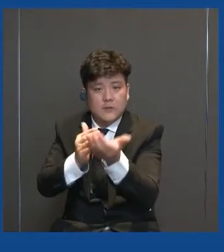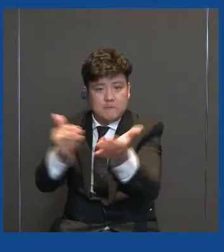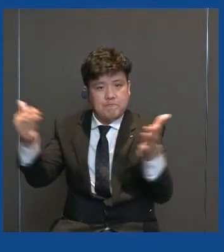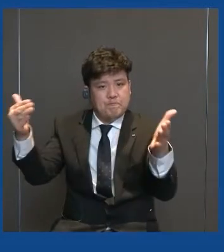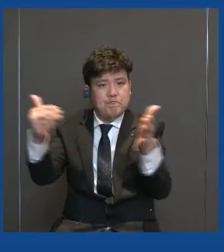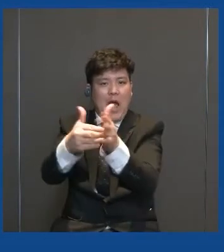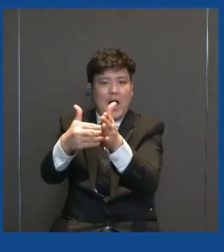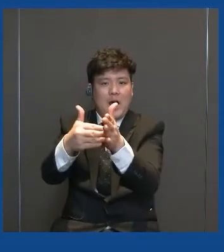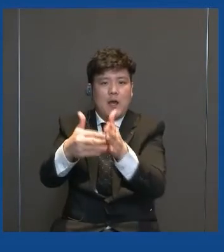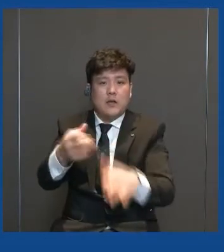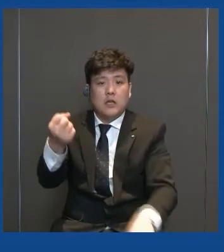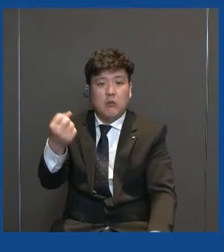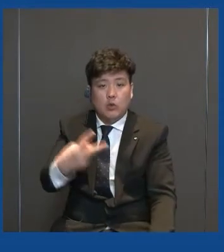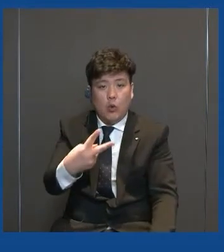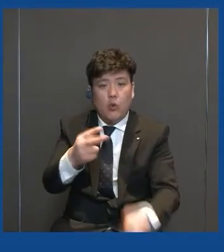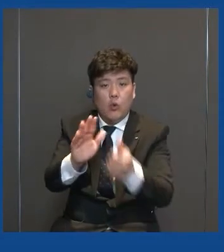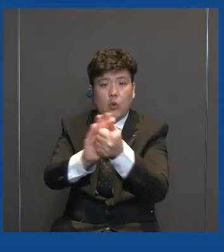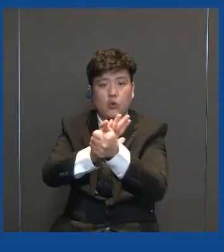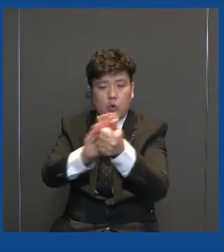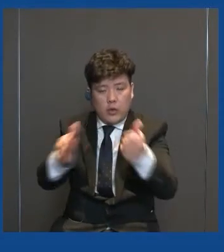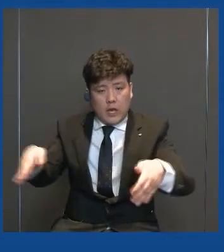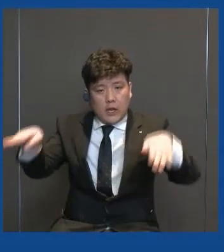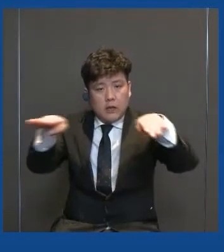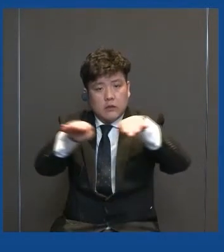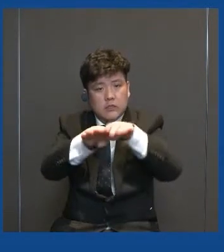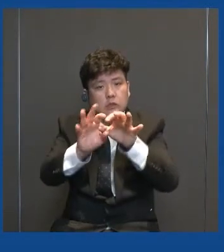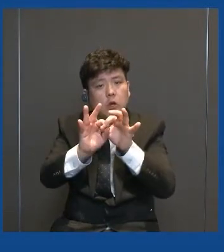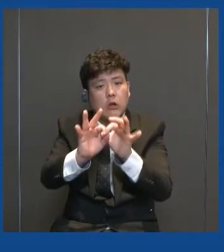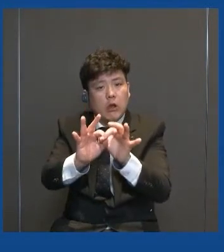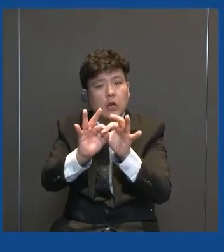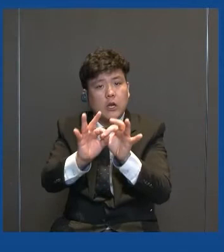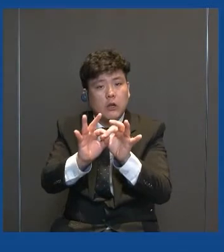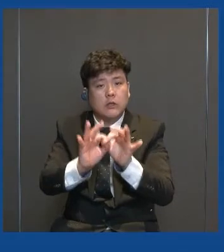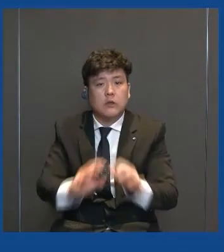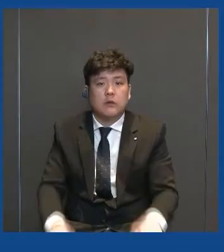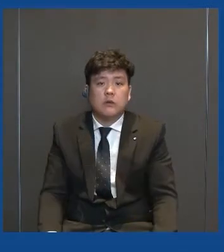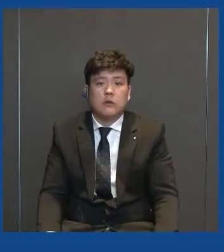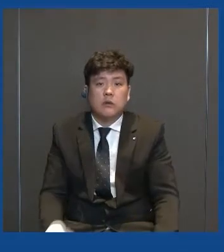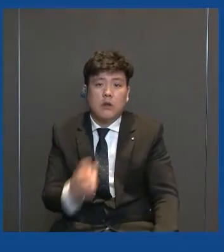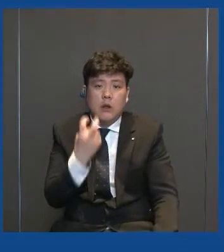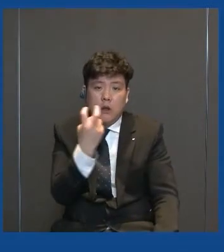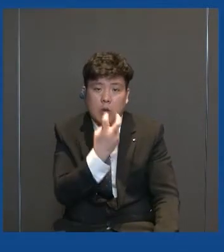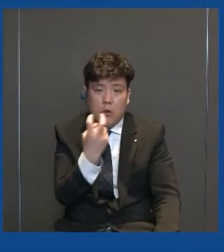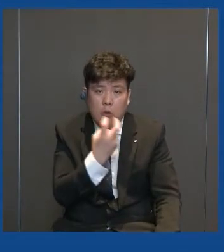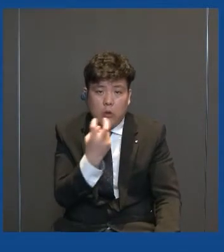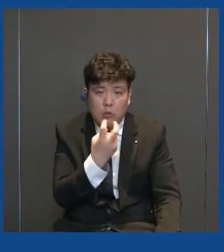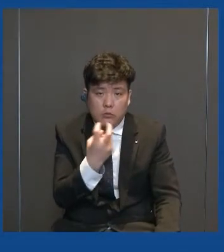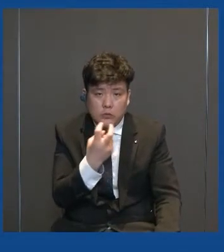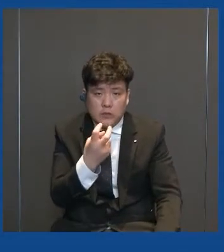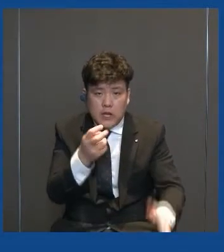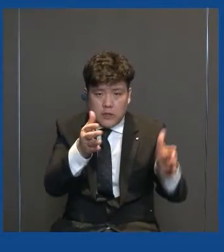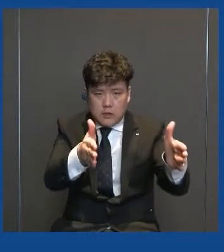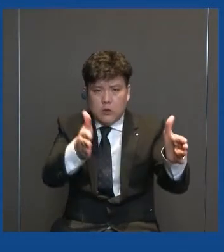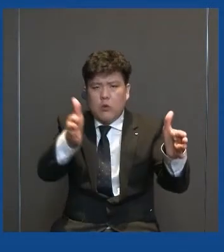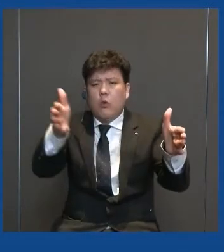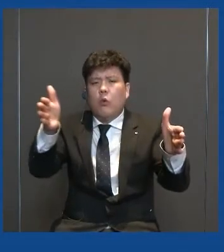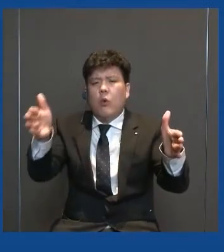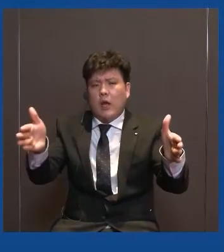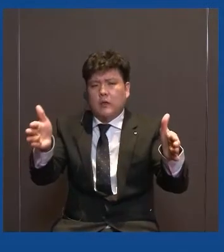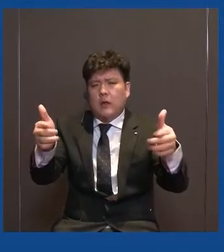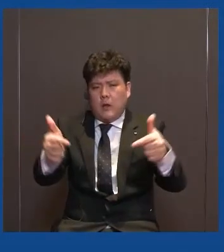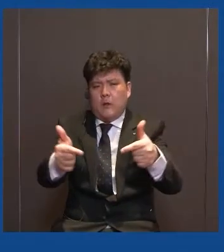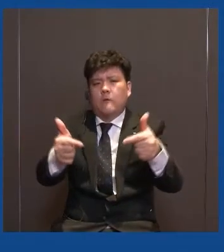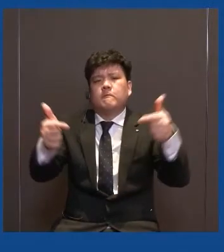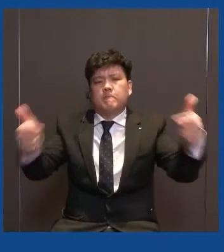home, upscaling the testing capacity. And lastly, to provide digital support for